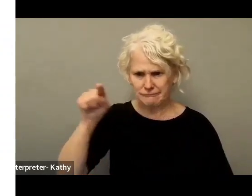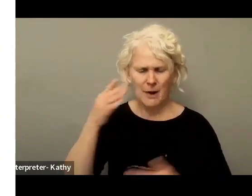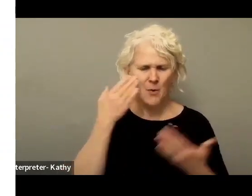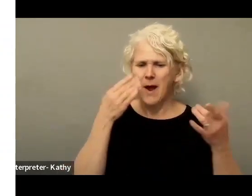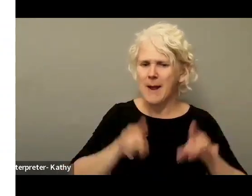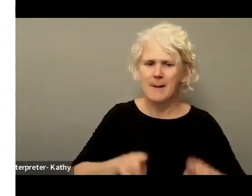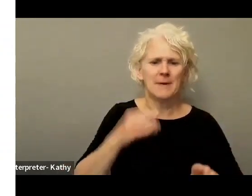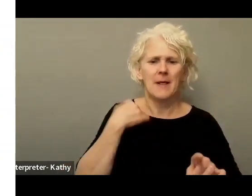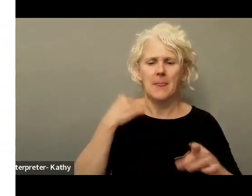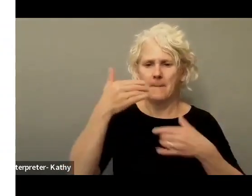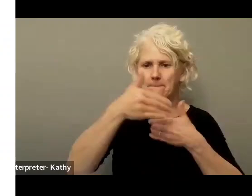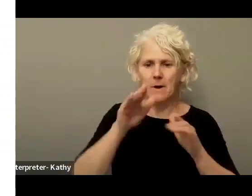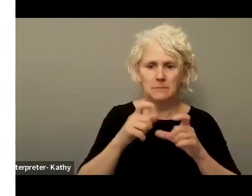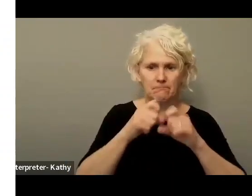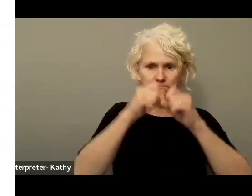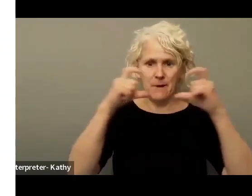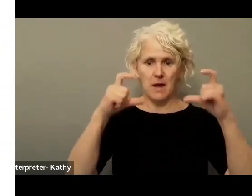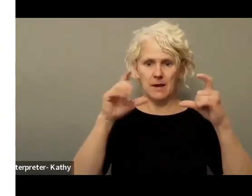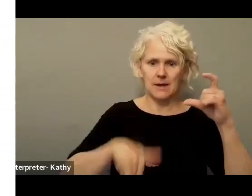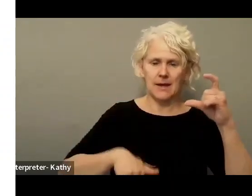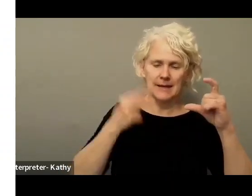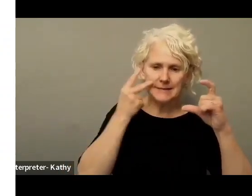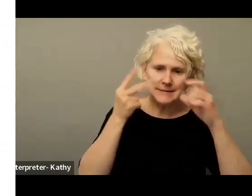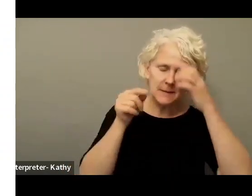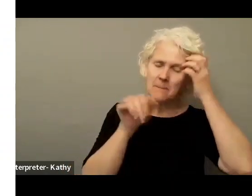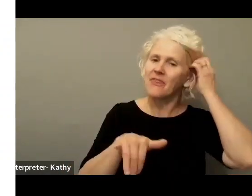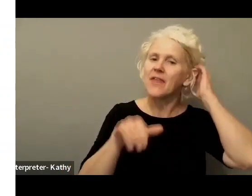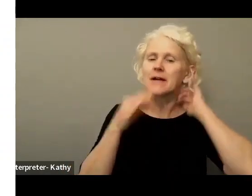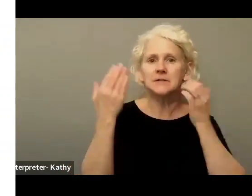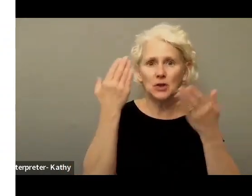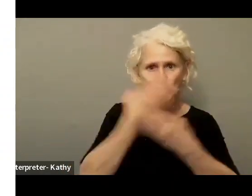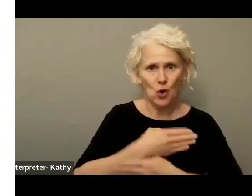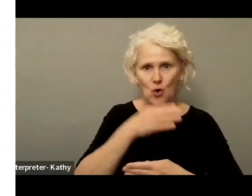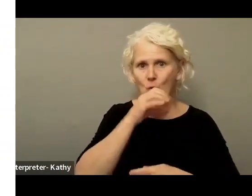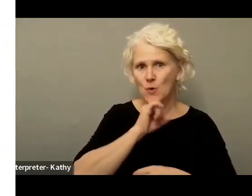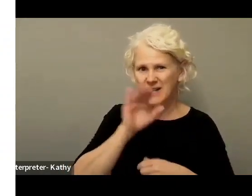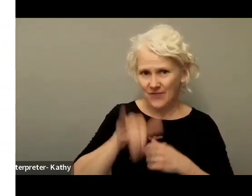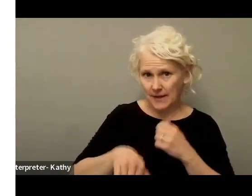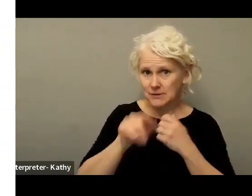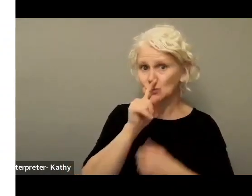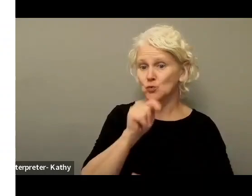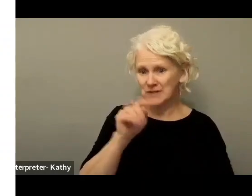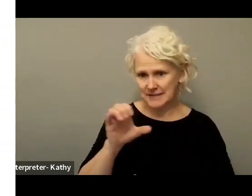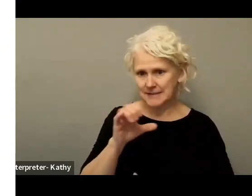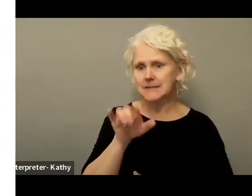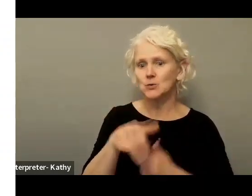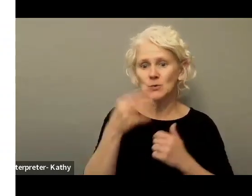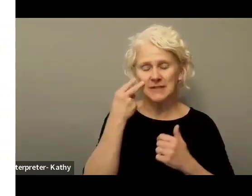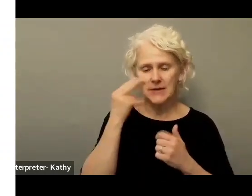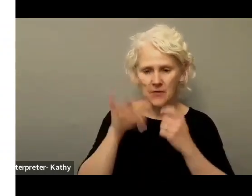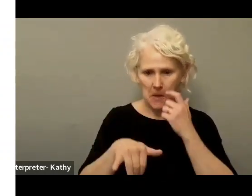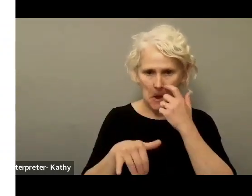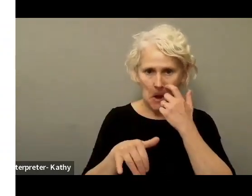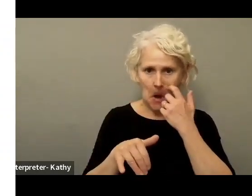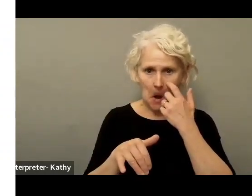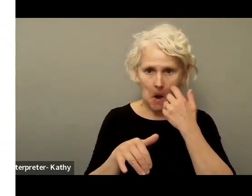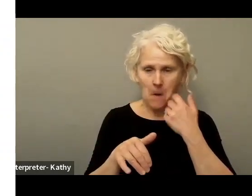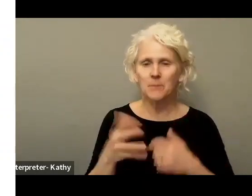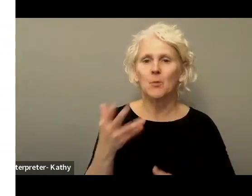big enough to get it on the legend there, but that's the dark orange is the Twin Cities there. And